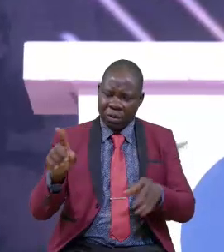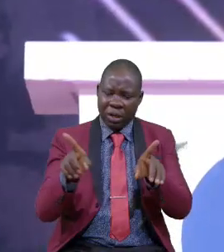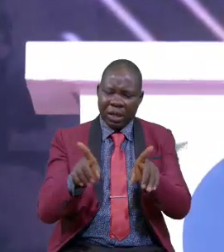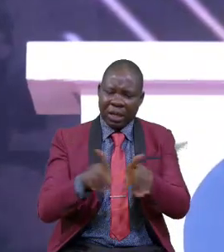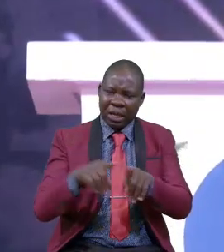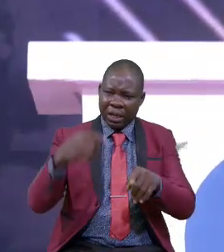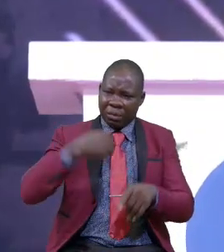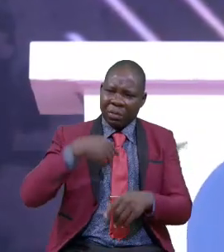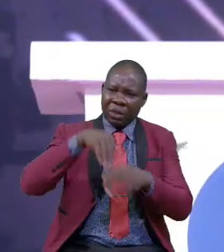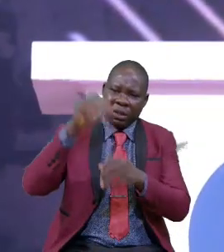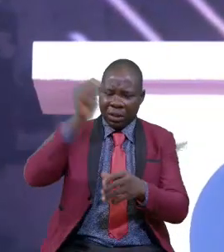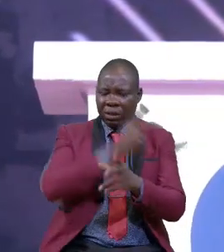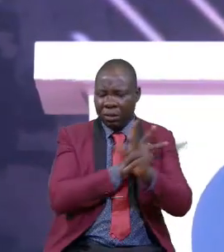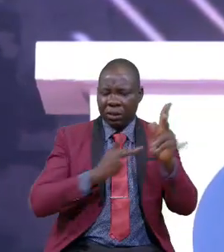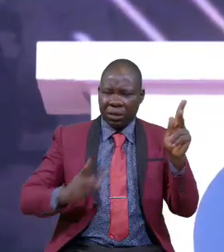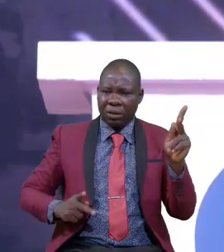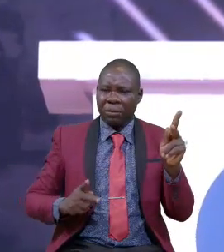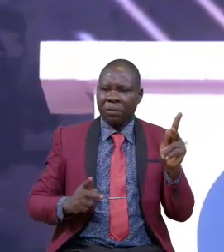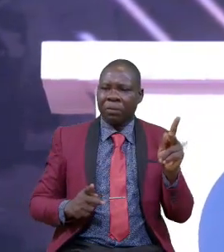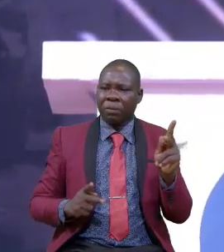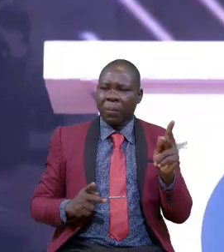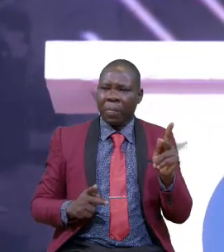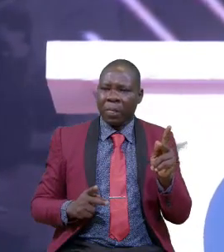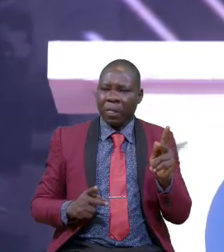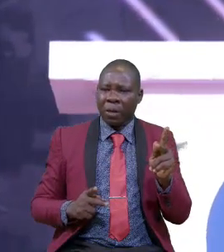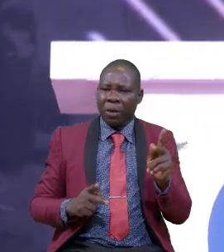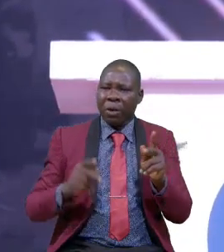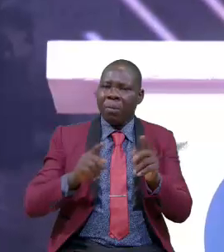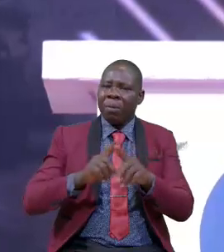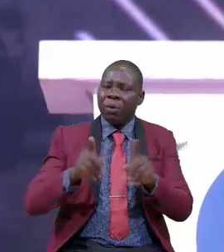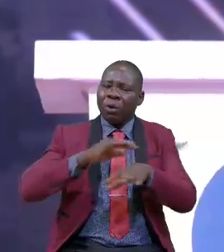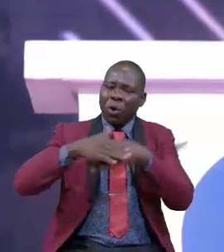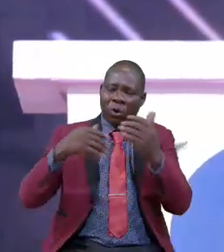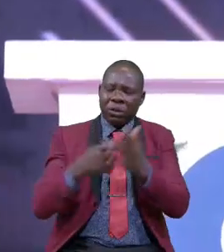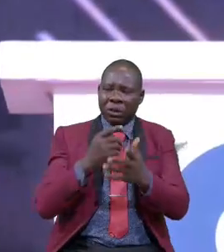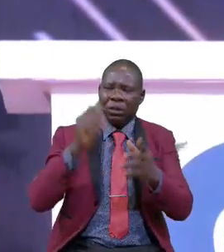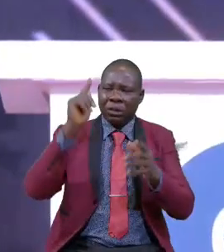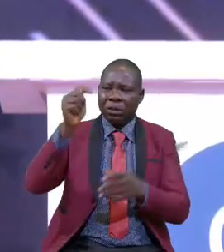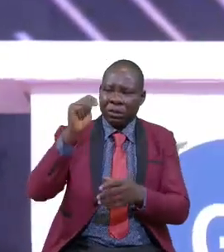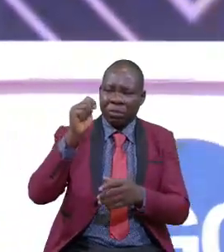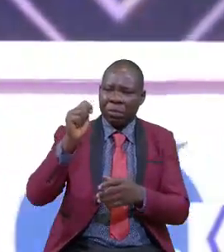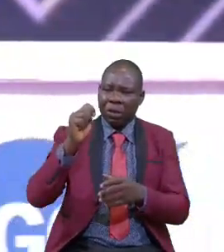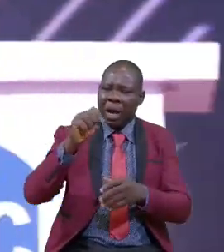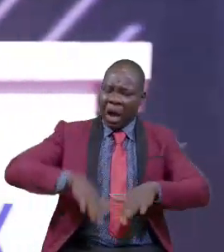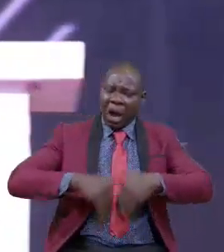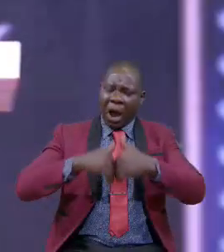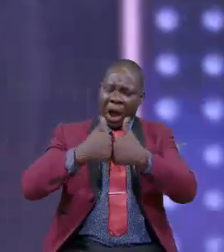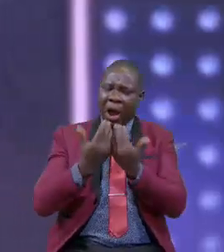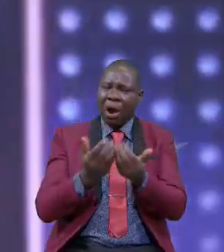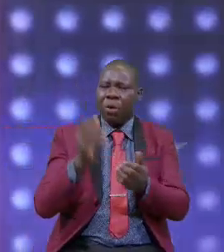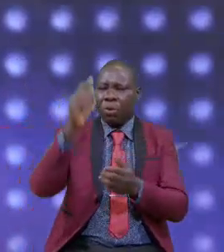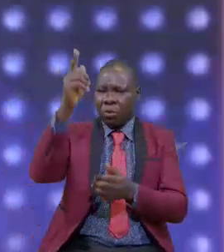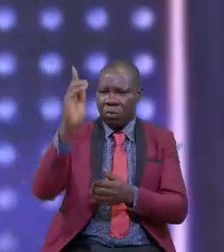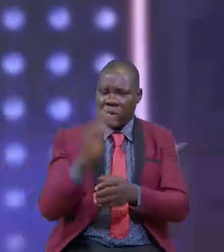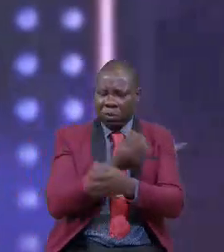the testimony how God saved him after all that he had done. And he says, not